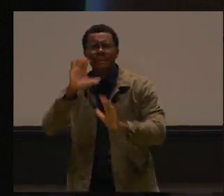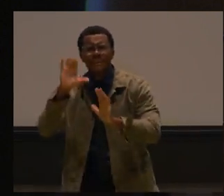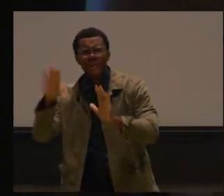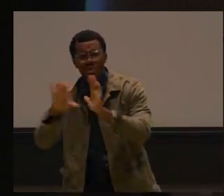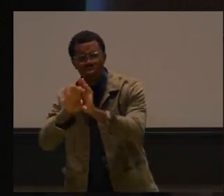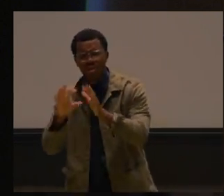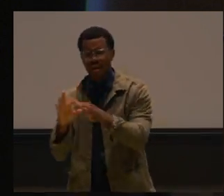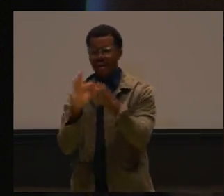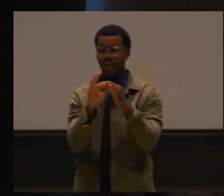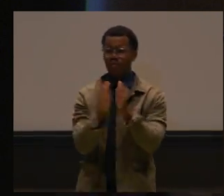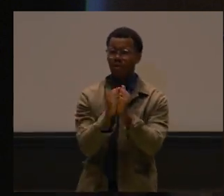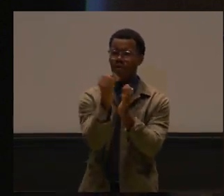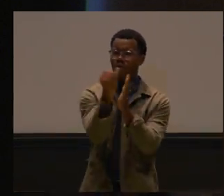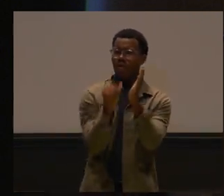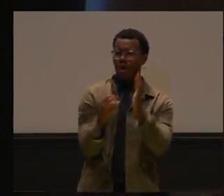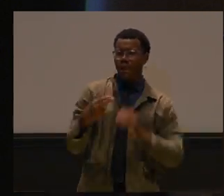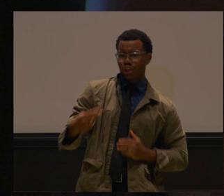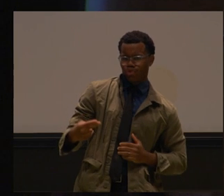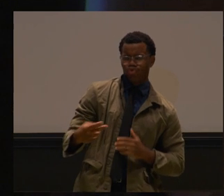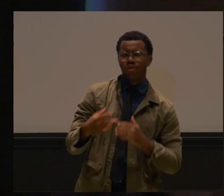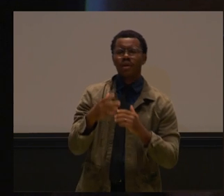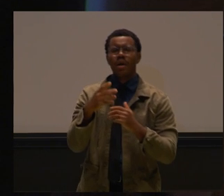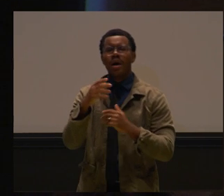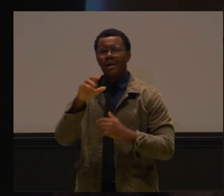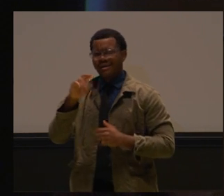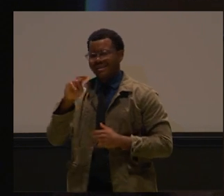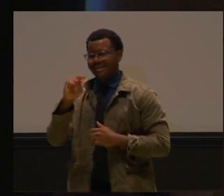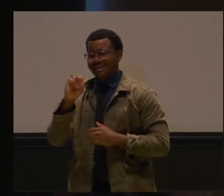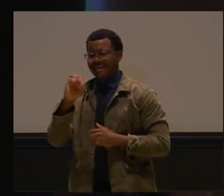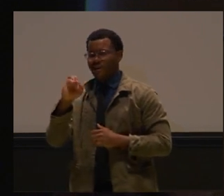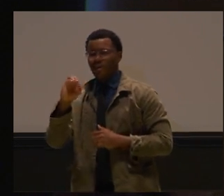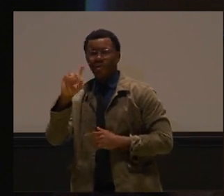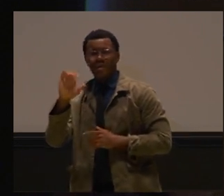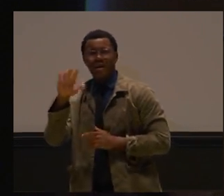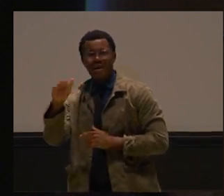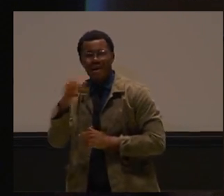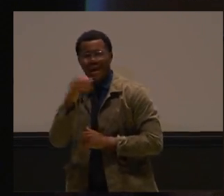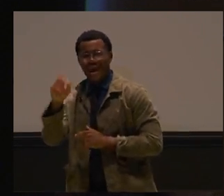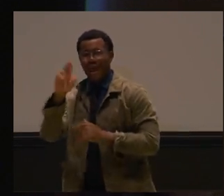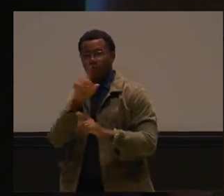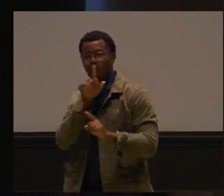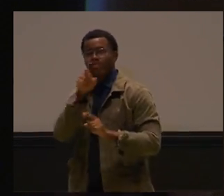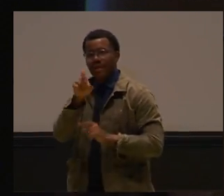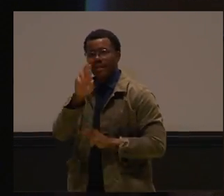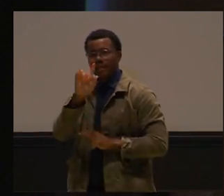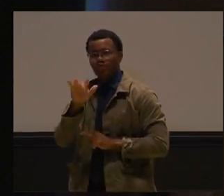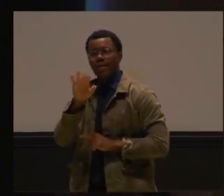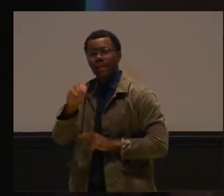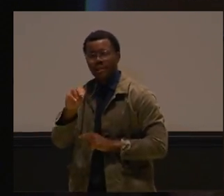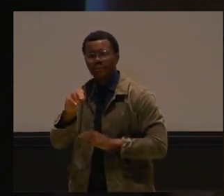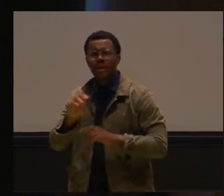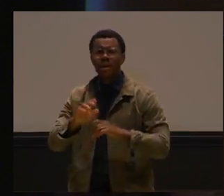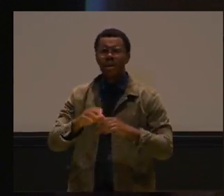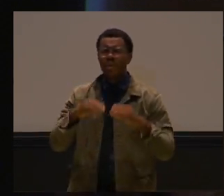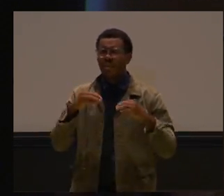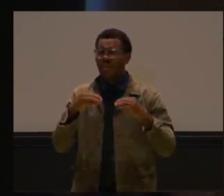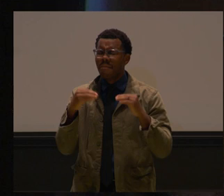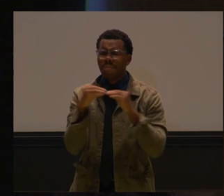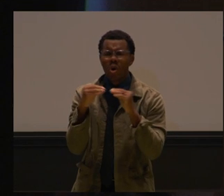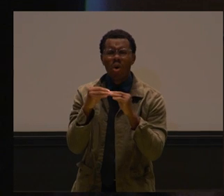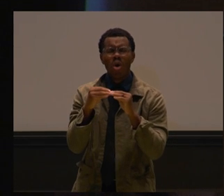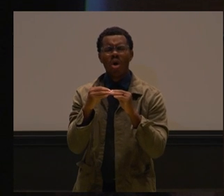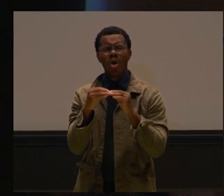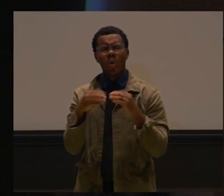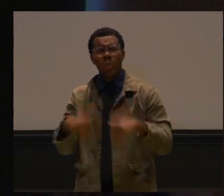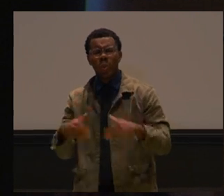history, especially neo-Dada and realism, and also to everyday experience, alluding to the complexity and intensity of